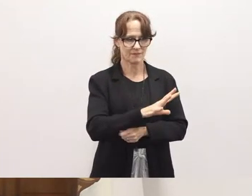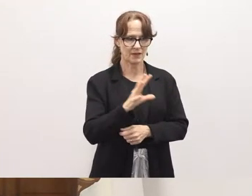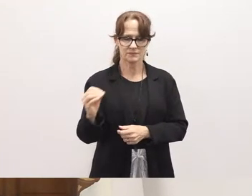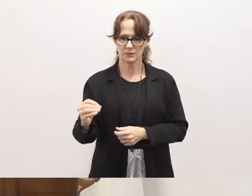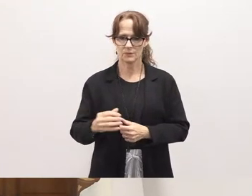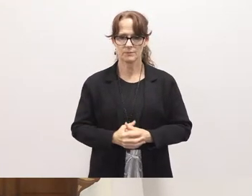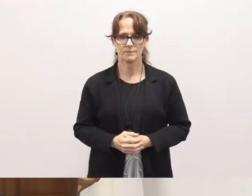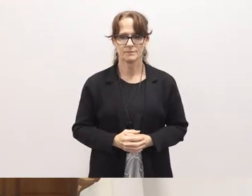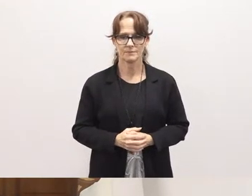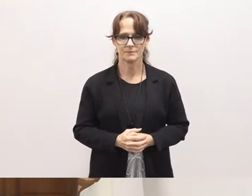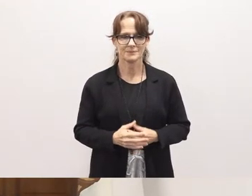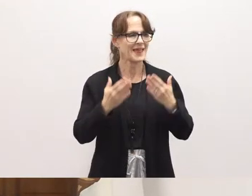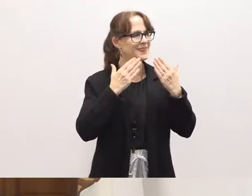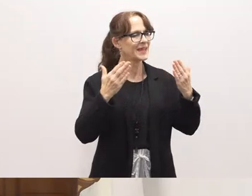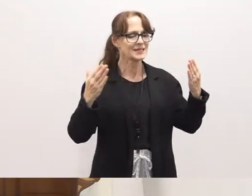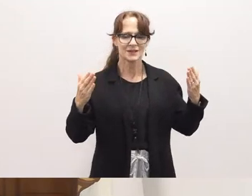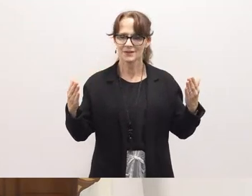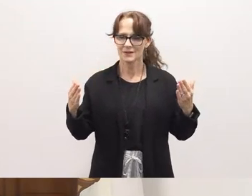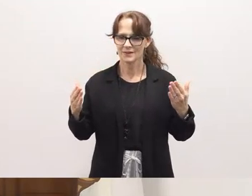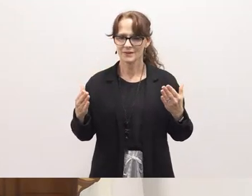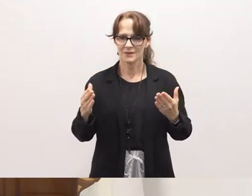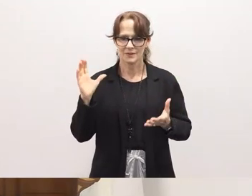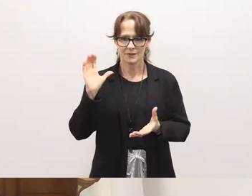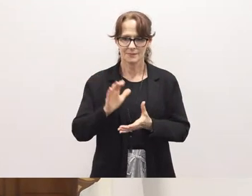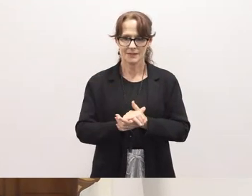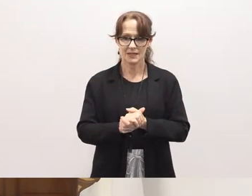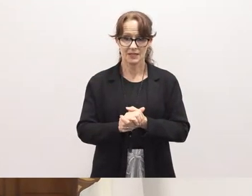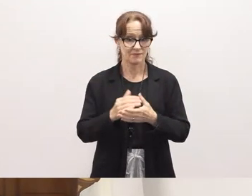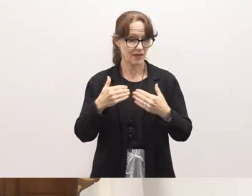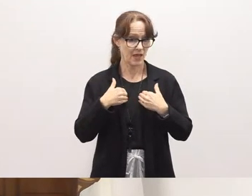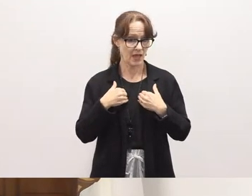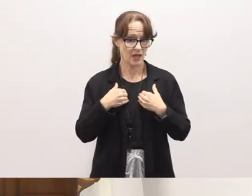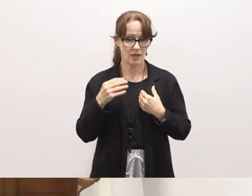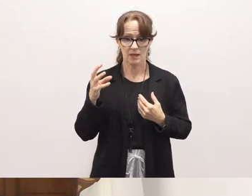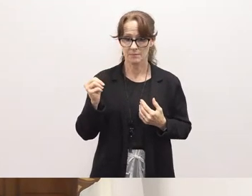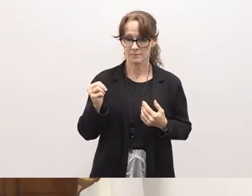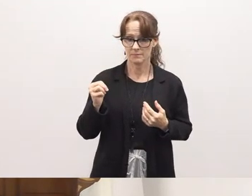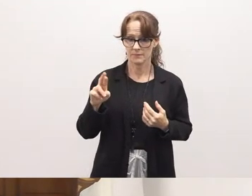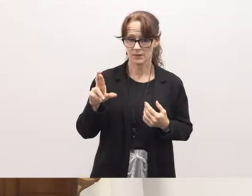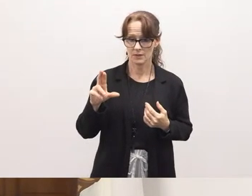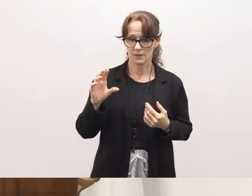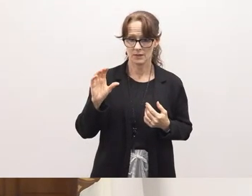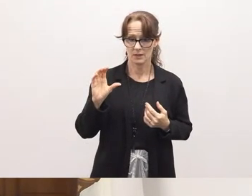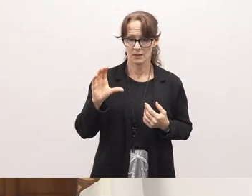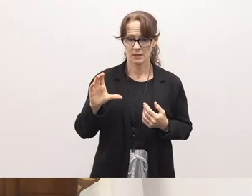5-0. Thank you. And I believe we have Mr. Kalanick here.